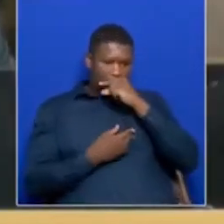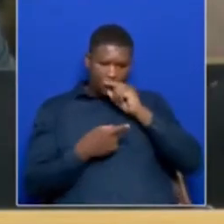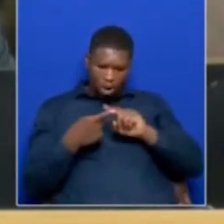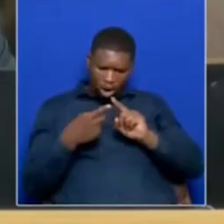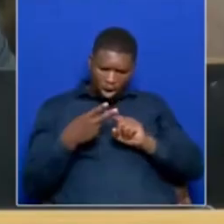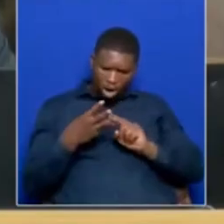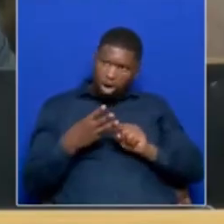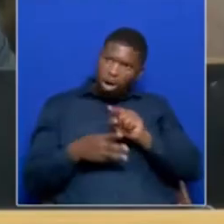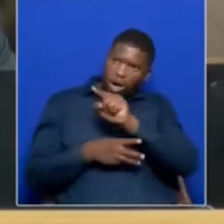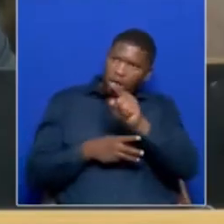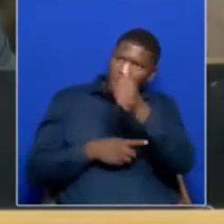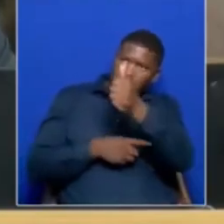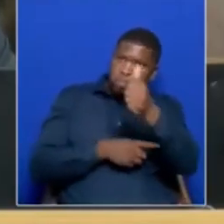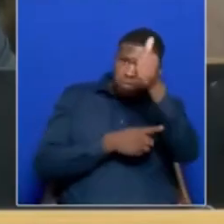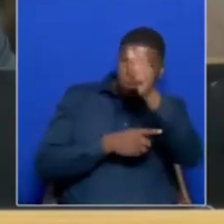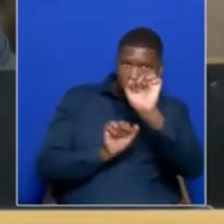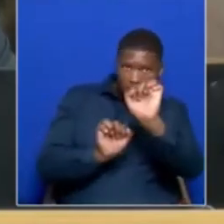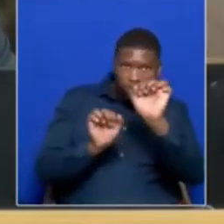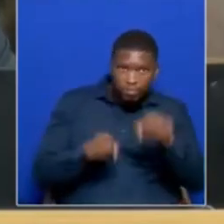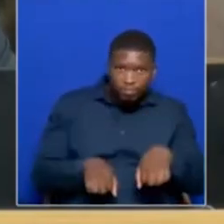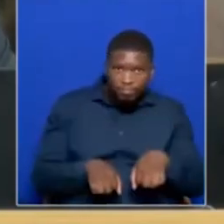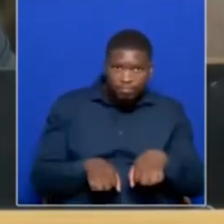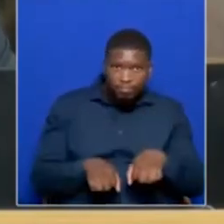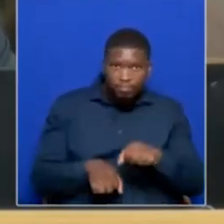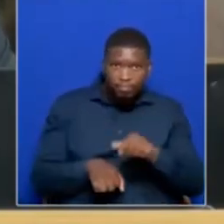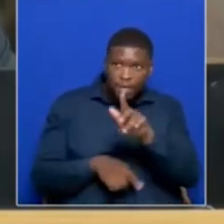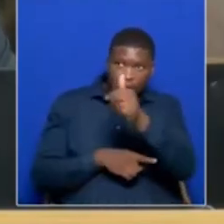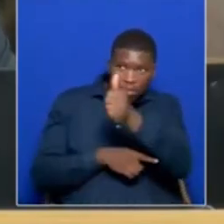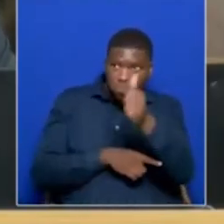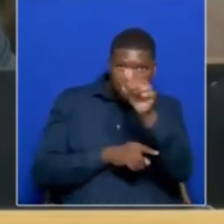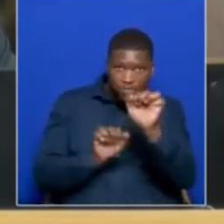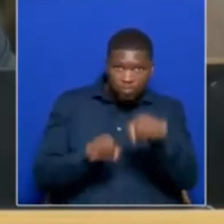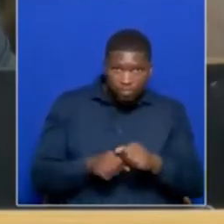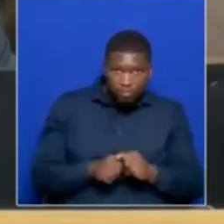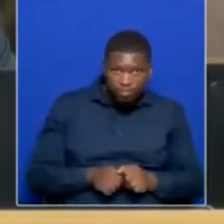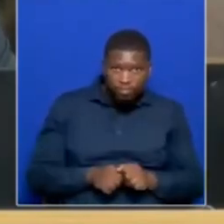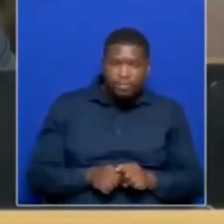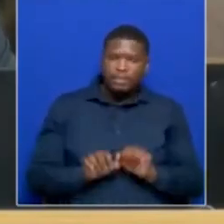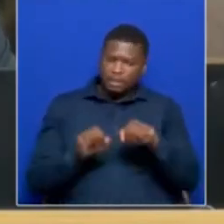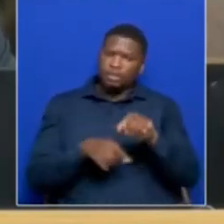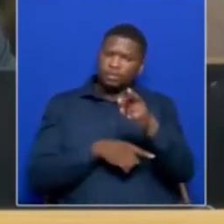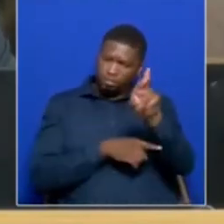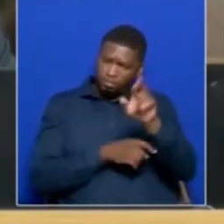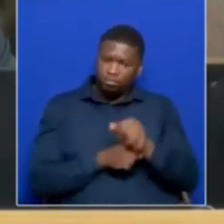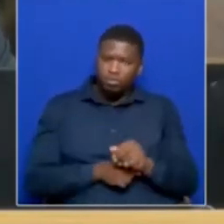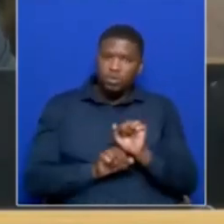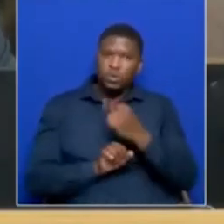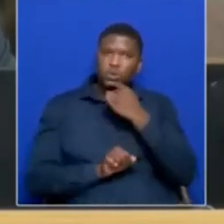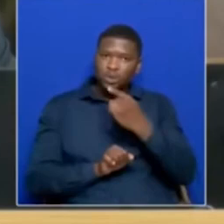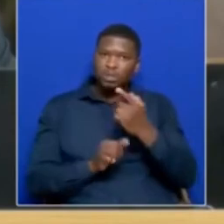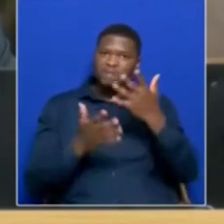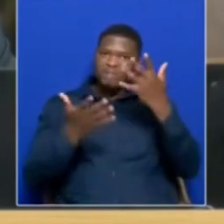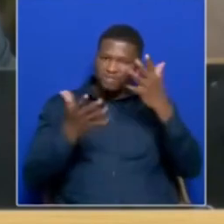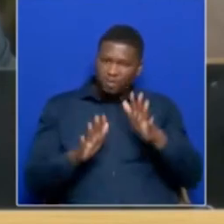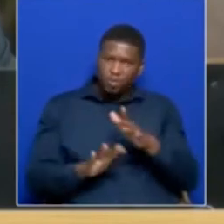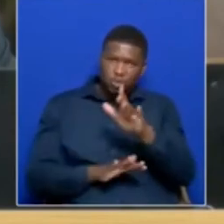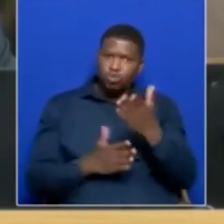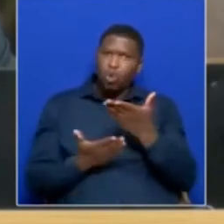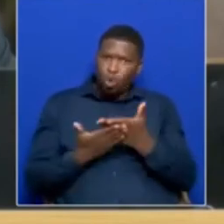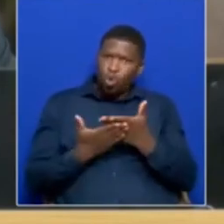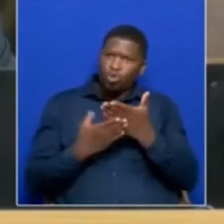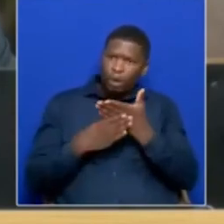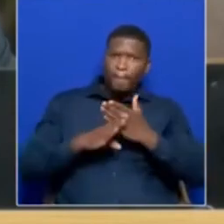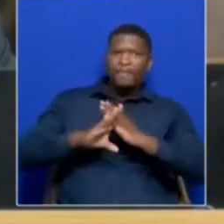Yes, Chair. And you say you could have prevented Mr. Makaka's